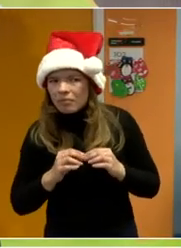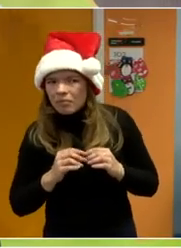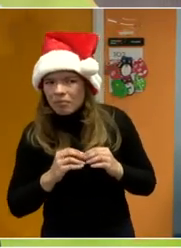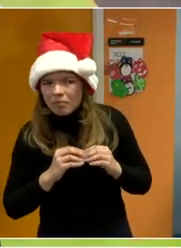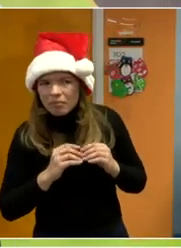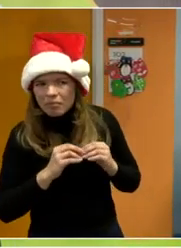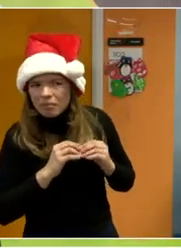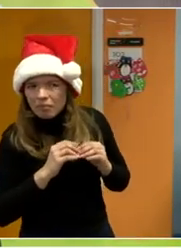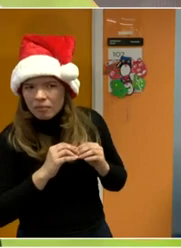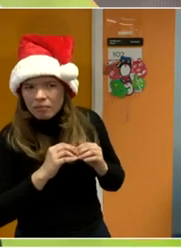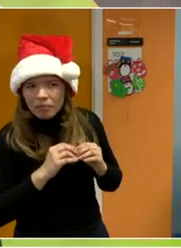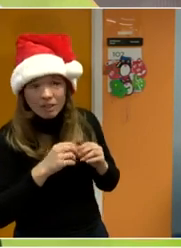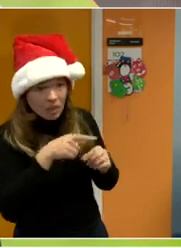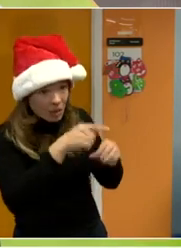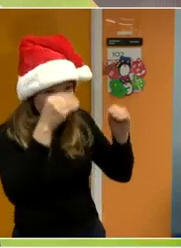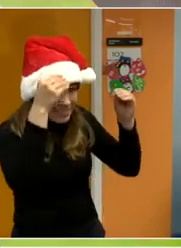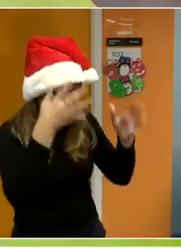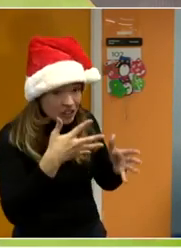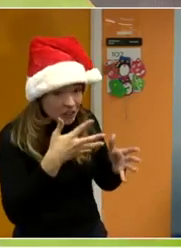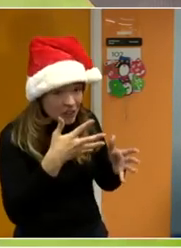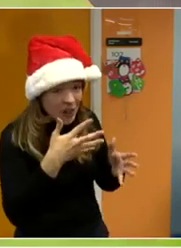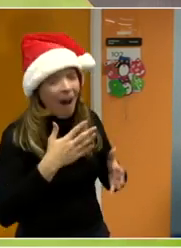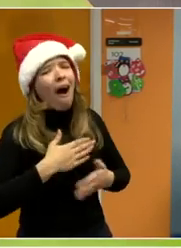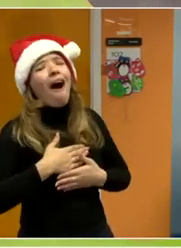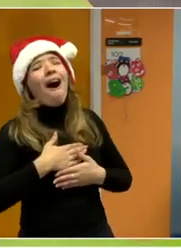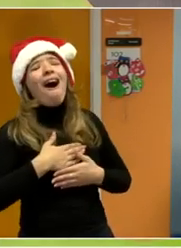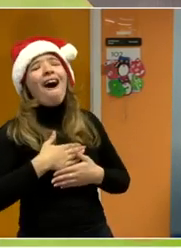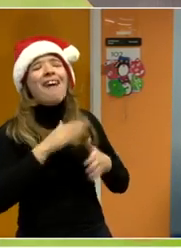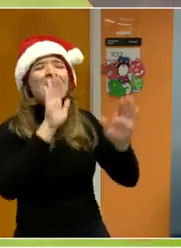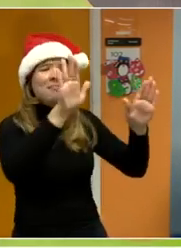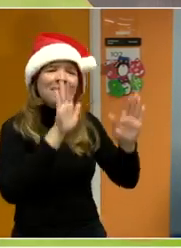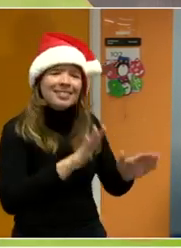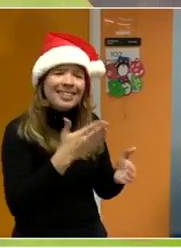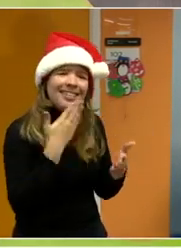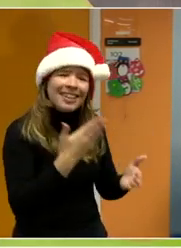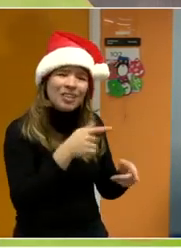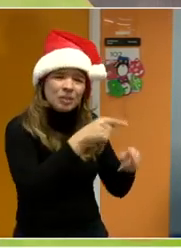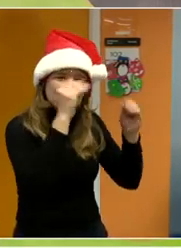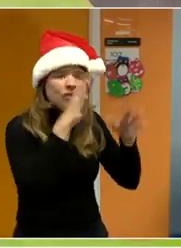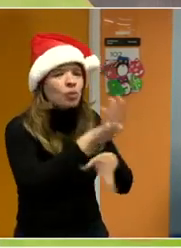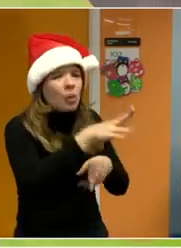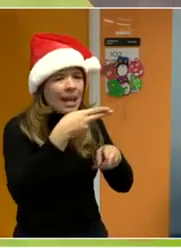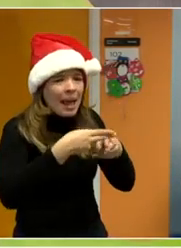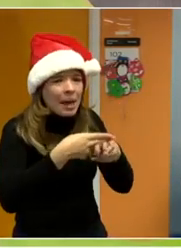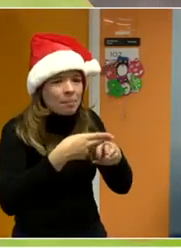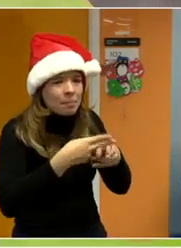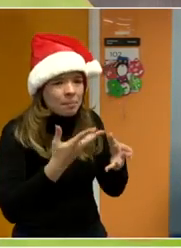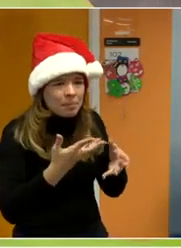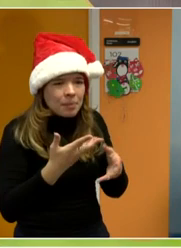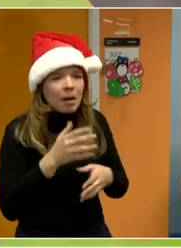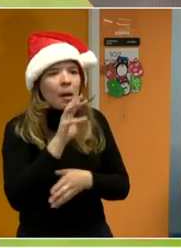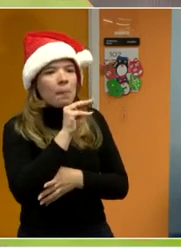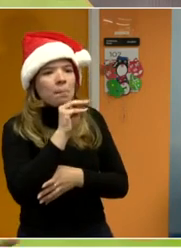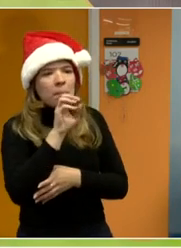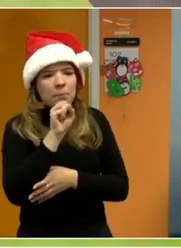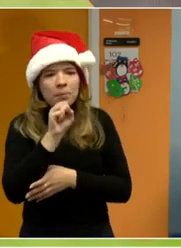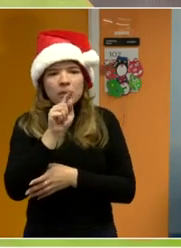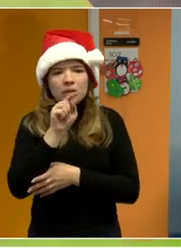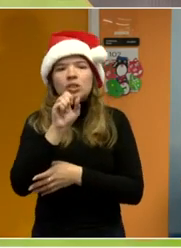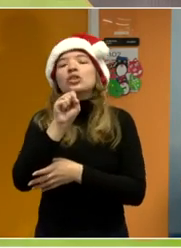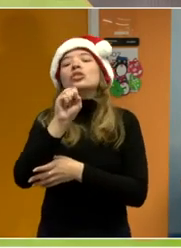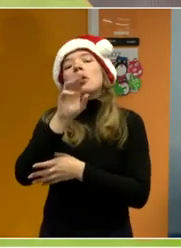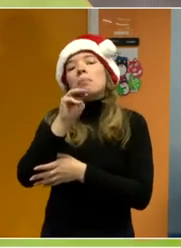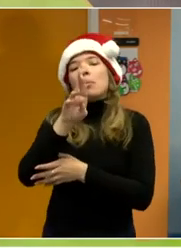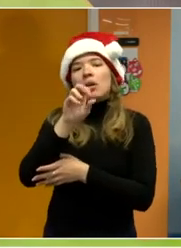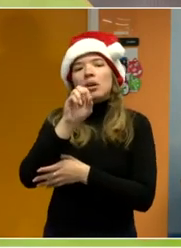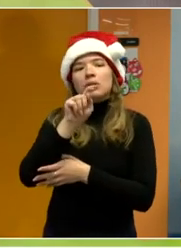this are you the teacher? Okay, fantastic. Thank you. we What's your ask- name? Okay, Mr. Morstone. Yes, sir. Can we